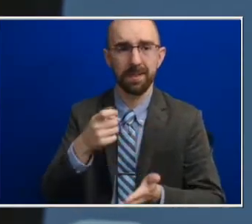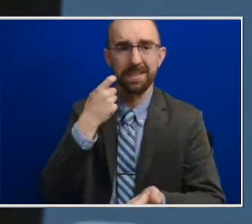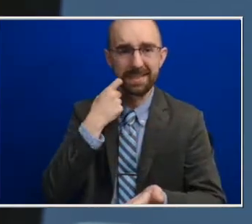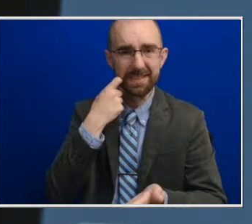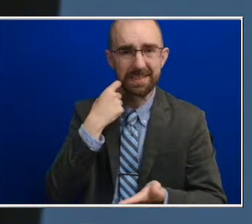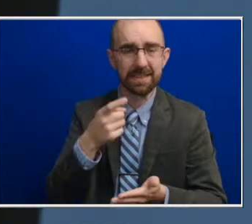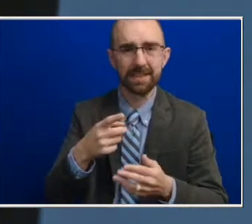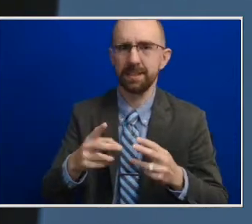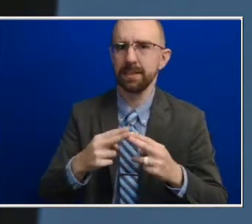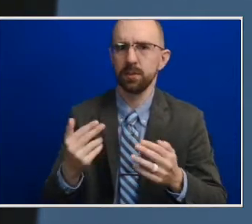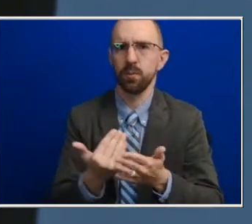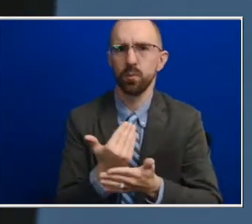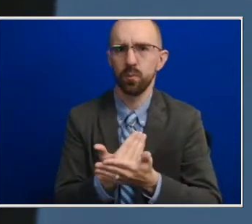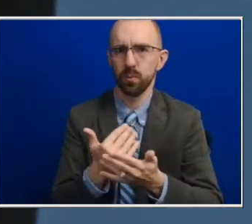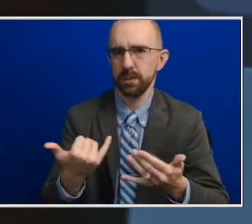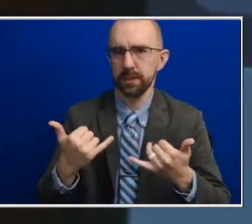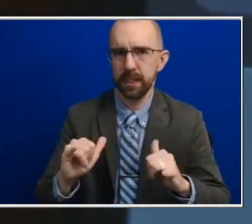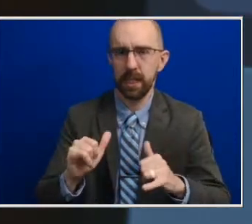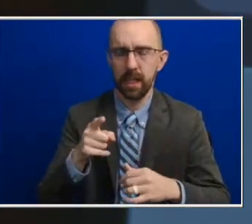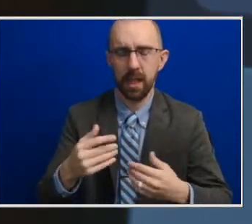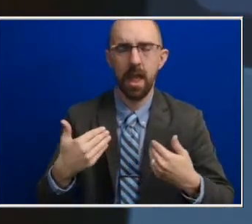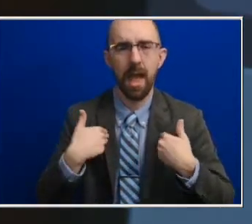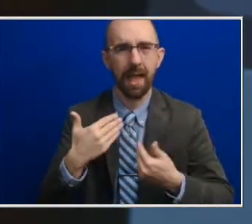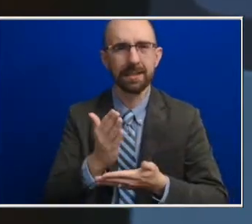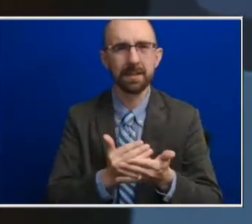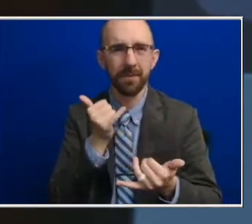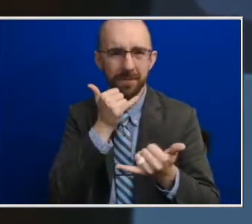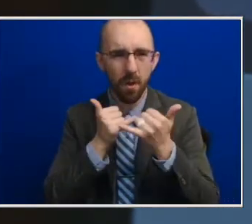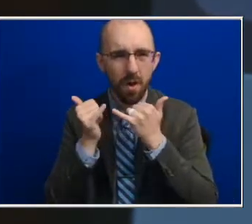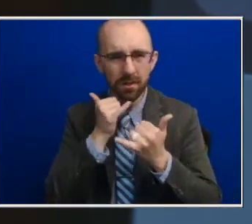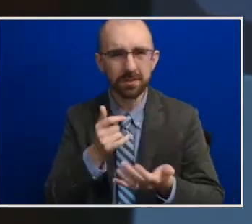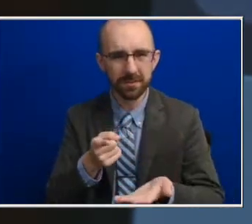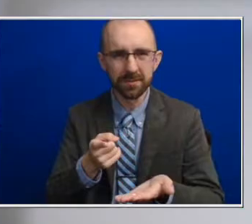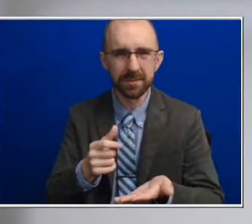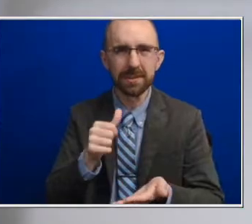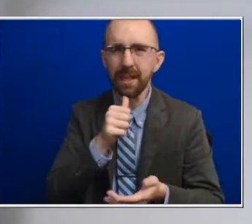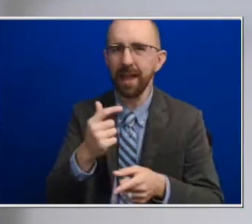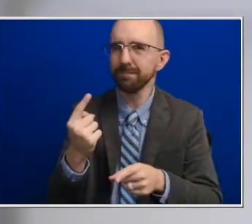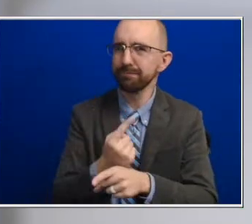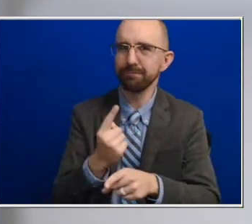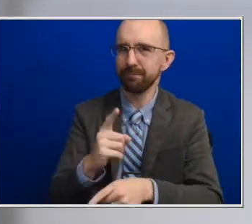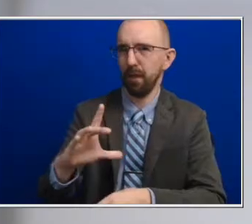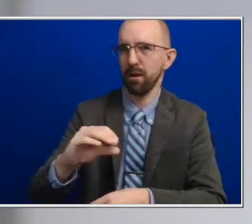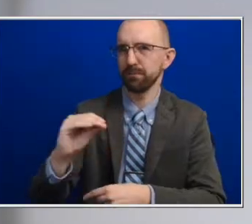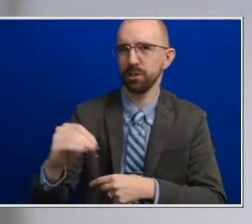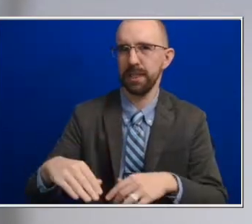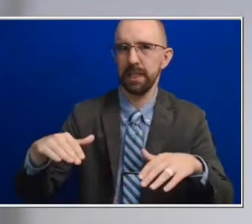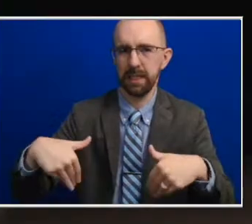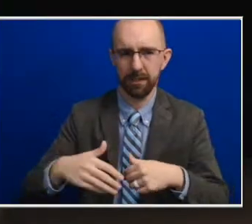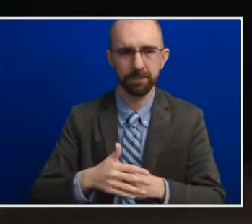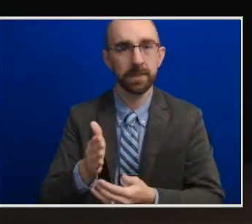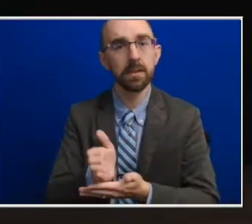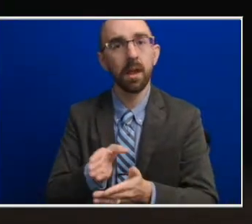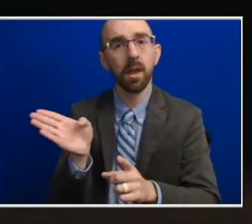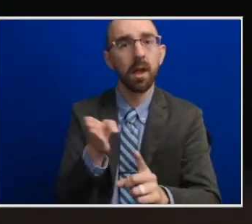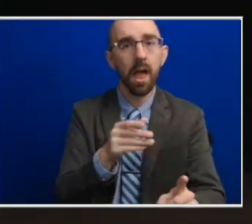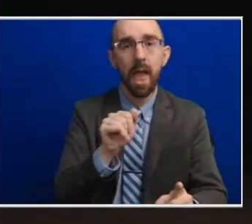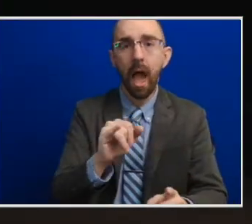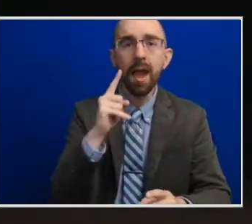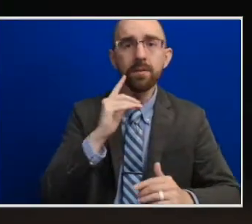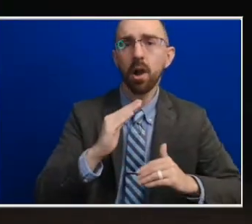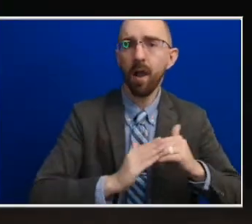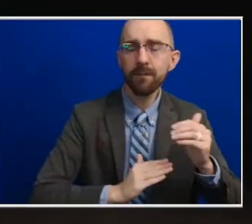new, and it still has some flaws. It doesn't always give accurate information. While some are turning to AI for comfort or